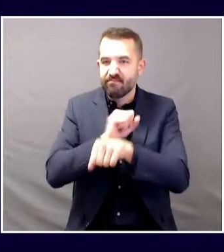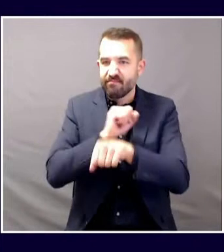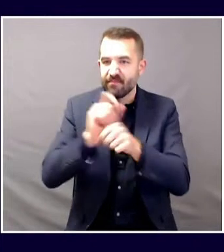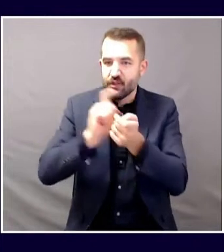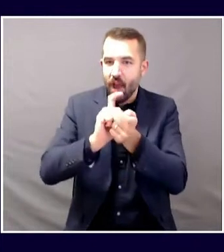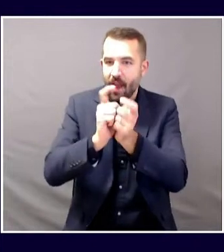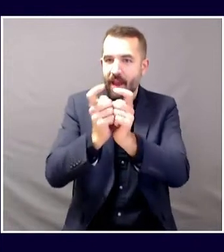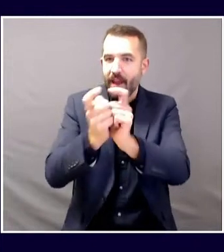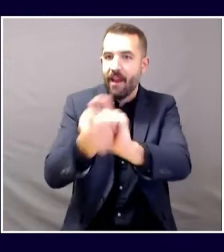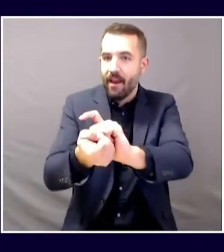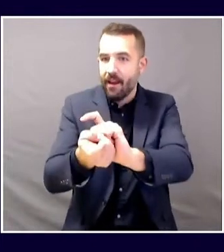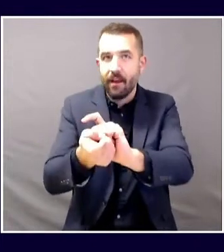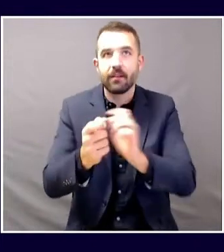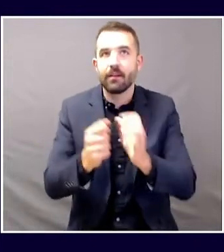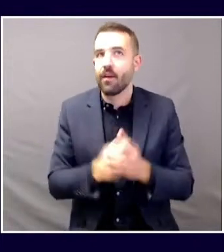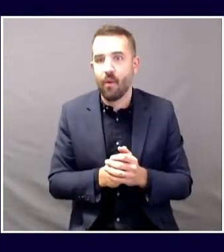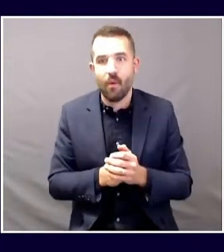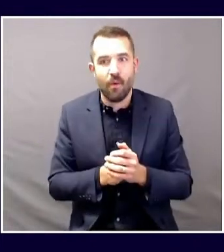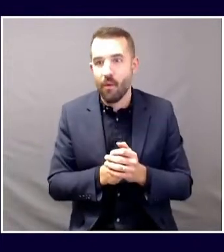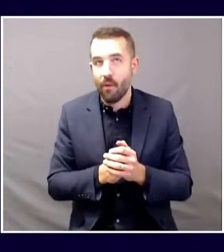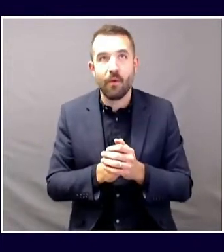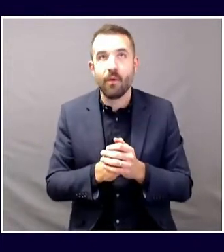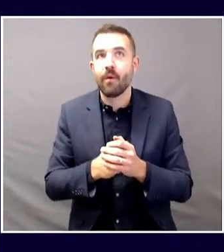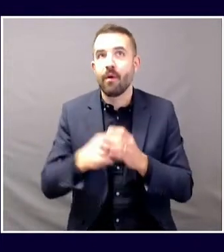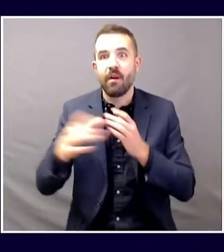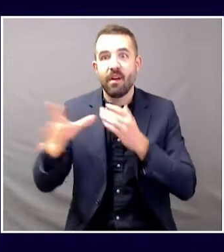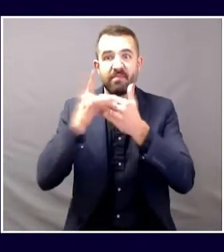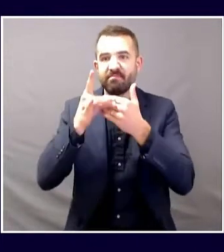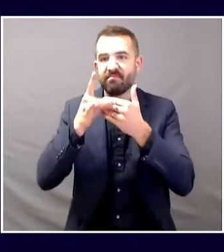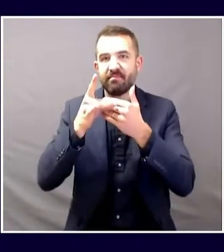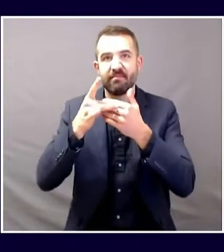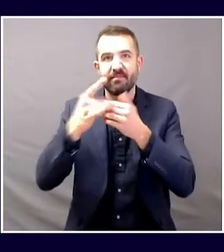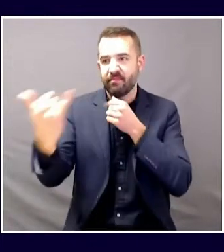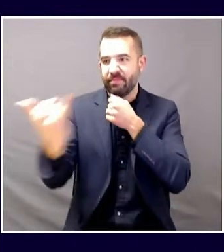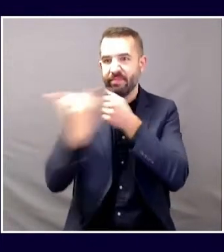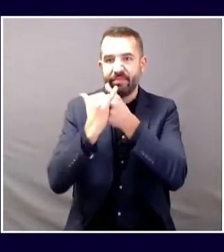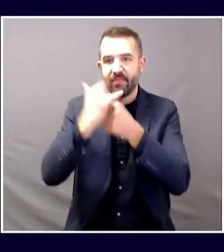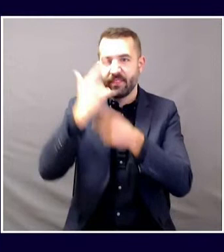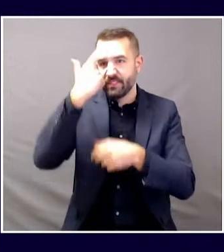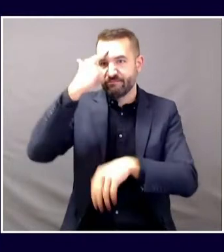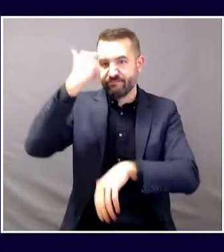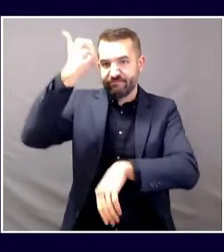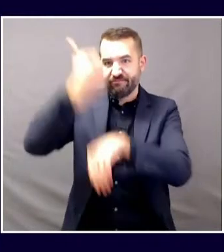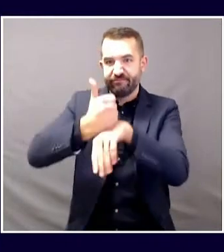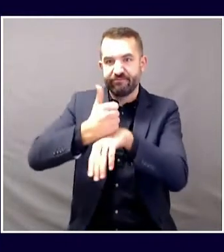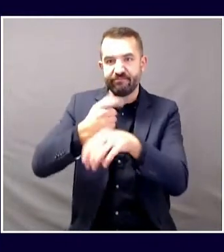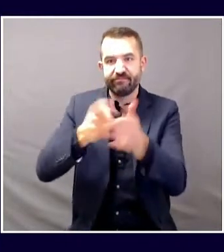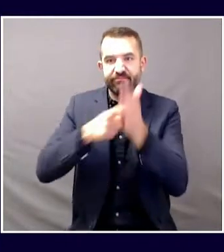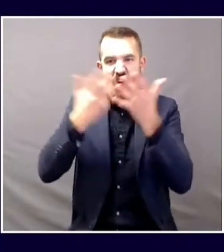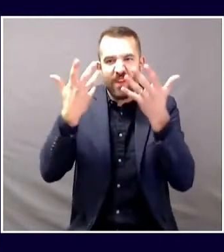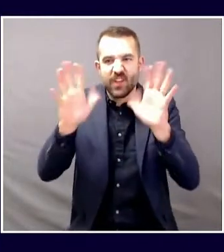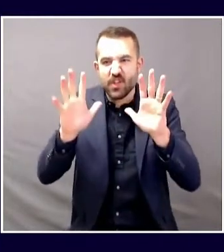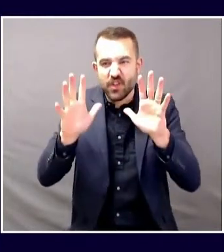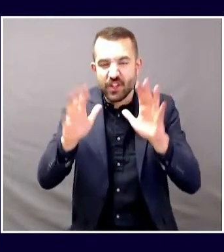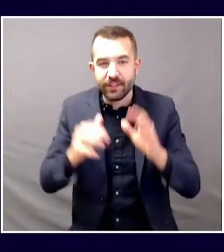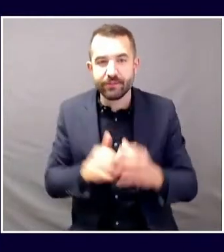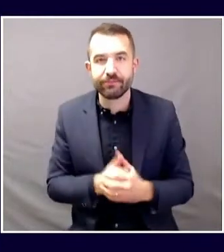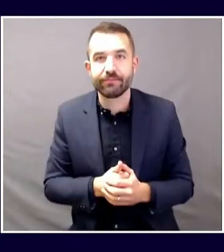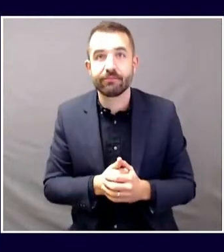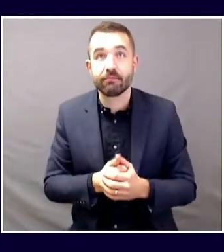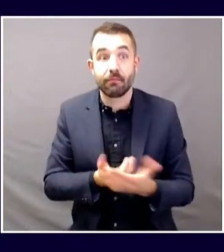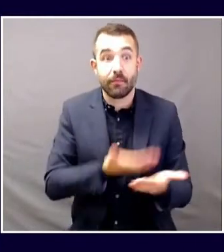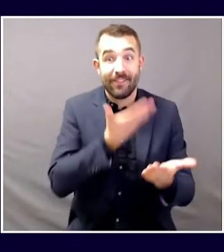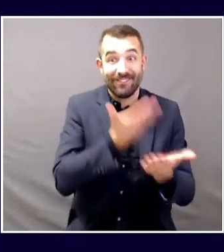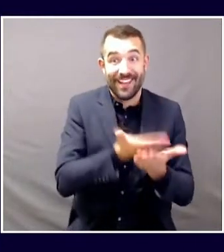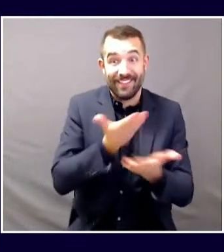norm. And even when the facts around that change, our brains have a tendency to explain those facts